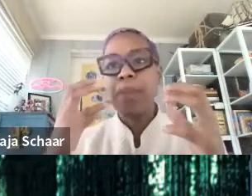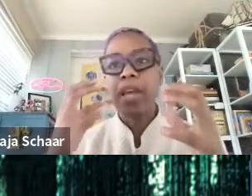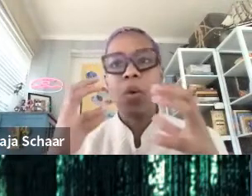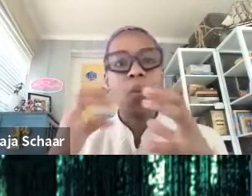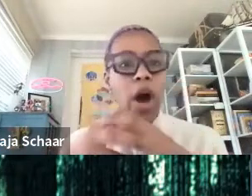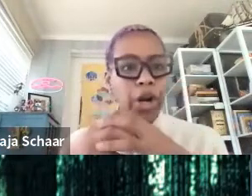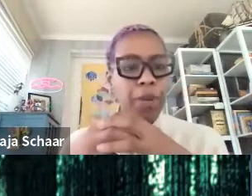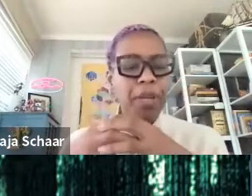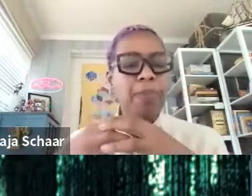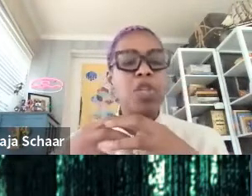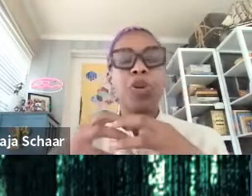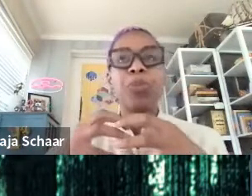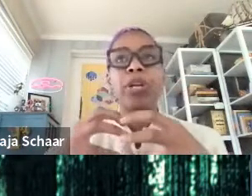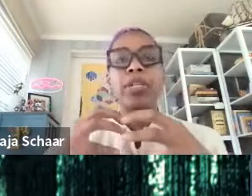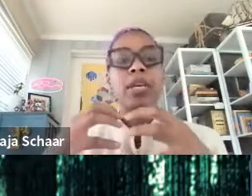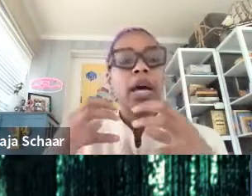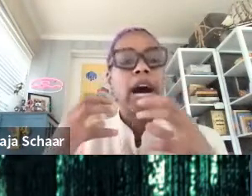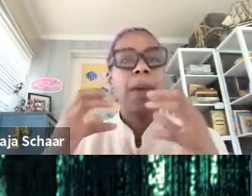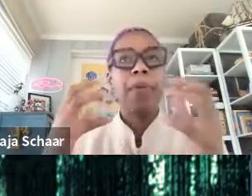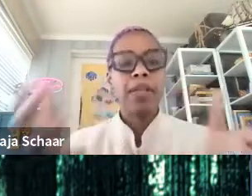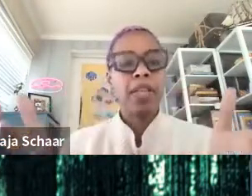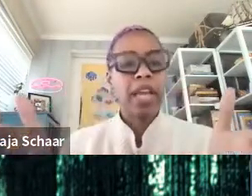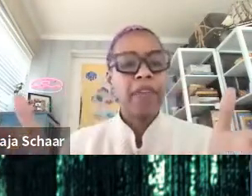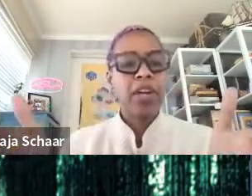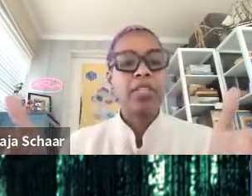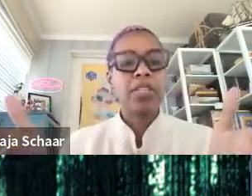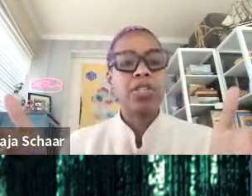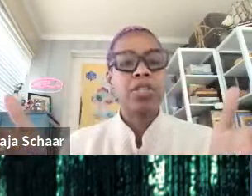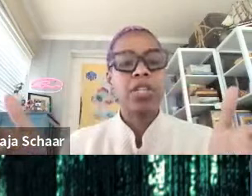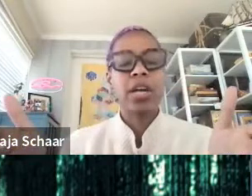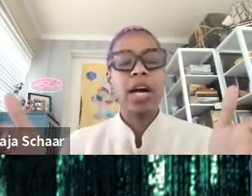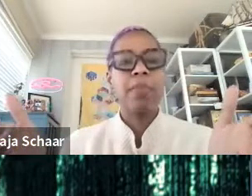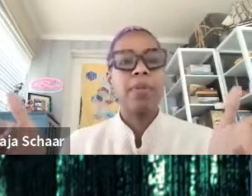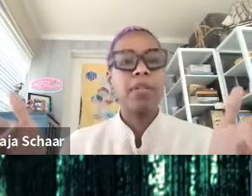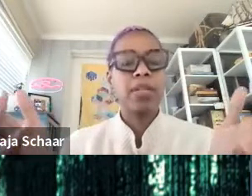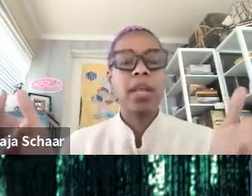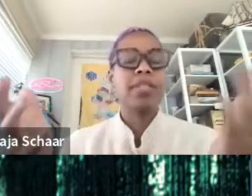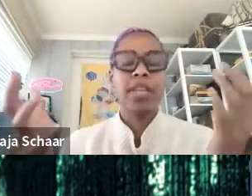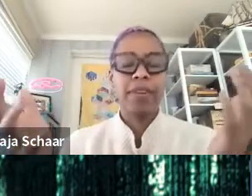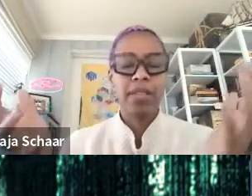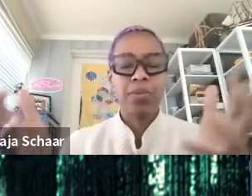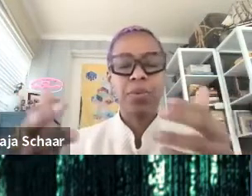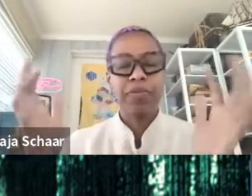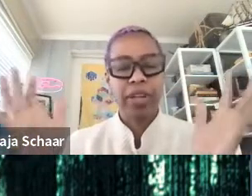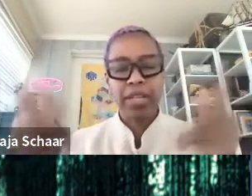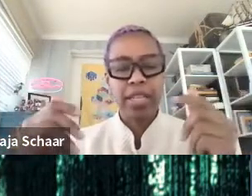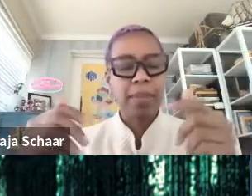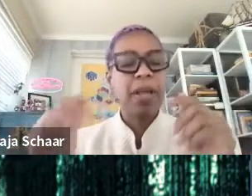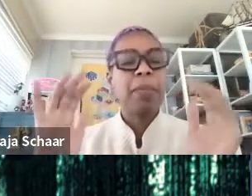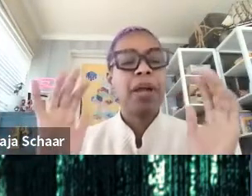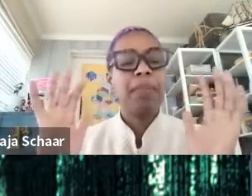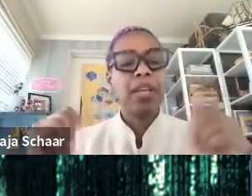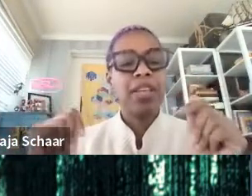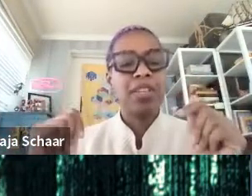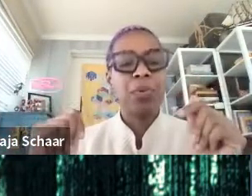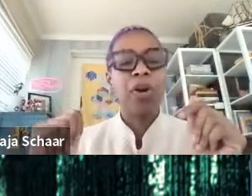So things like water become super important. Kevin Costner's, this is Kevin Costner, I forget his last name,